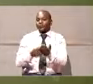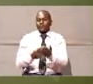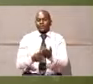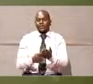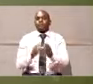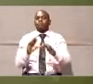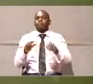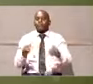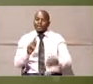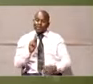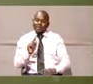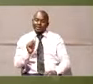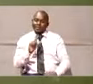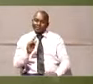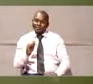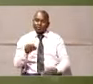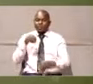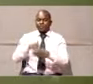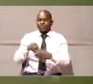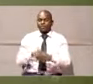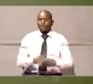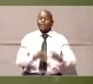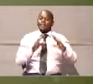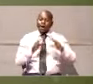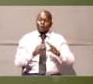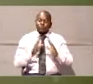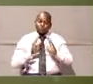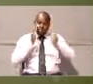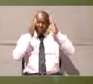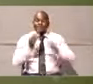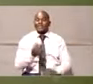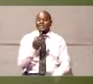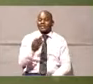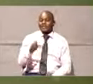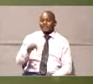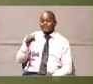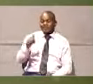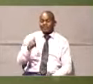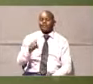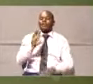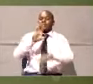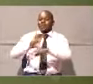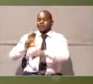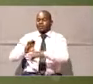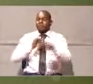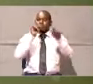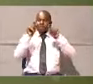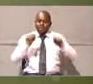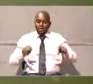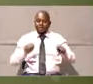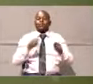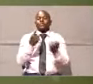Uganda. Kazimba has been elected by the House of Bishops from 37 dioceses of the Church of Uganda.